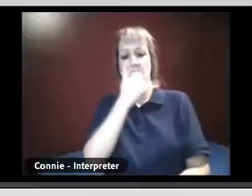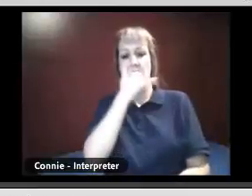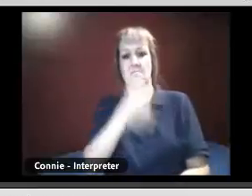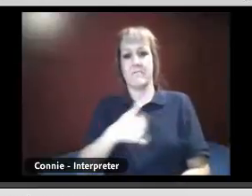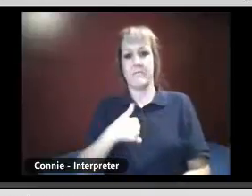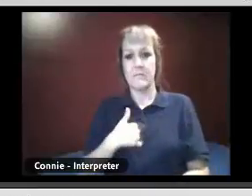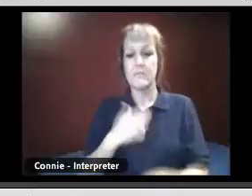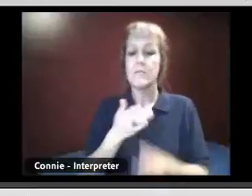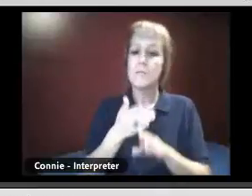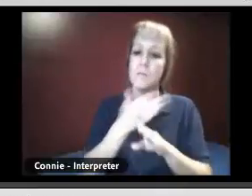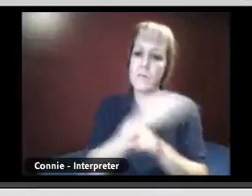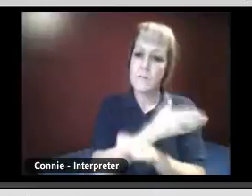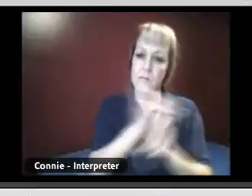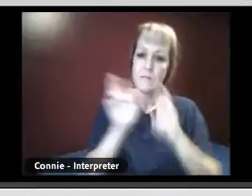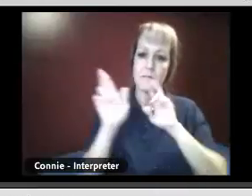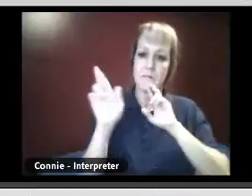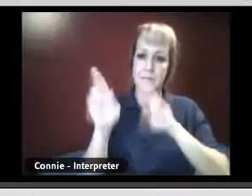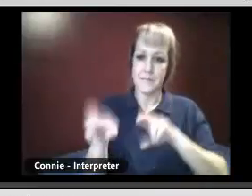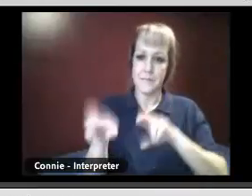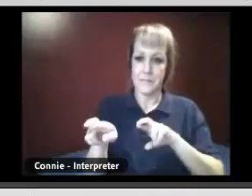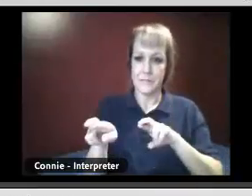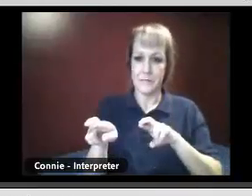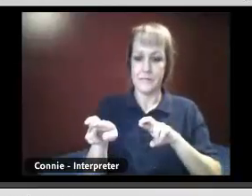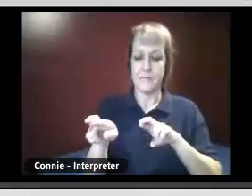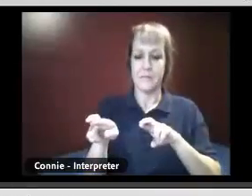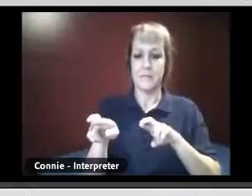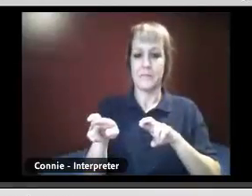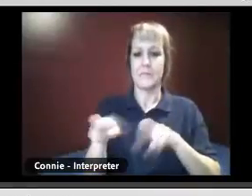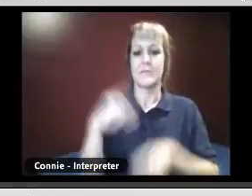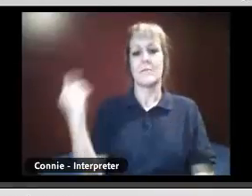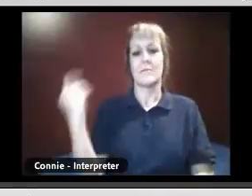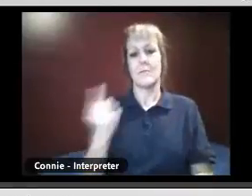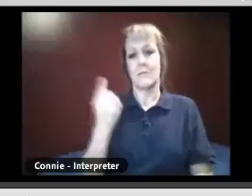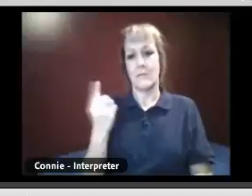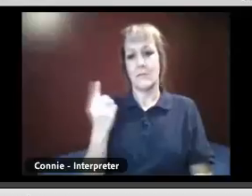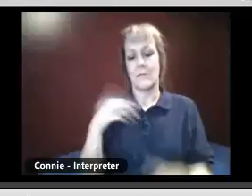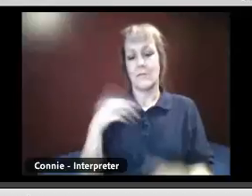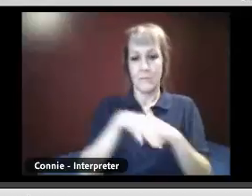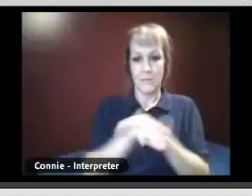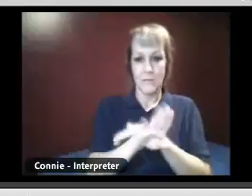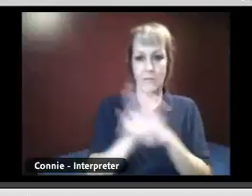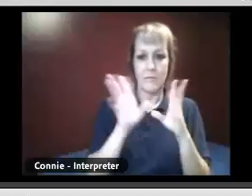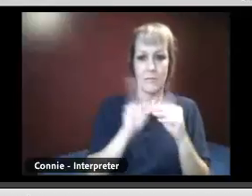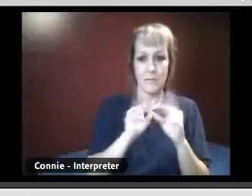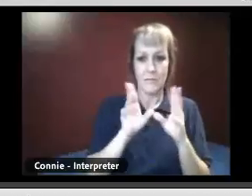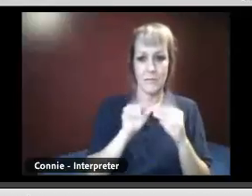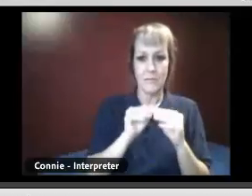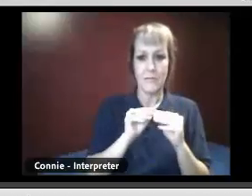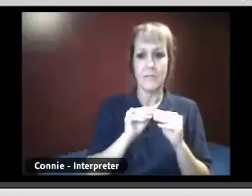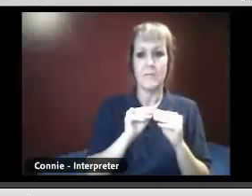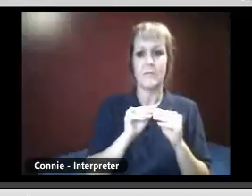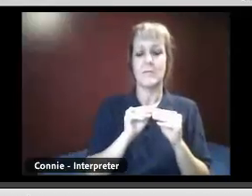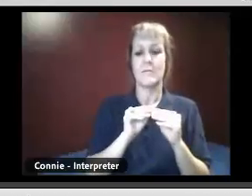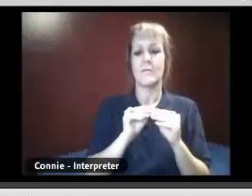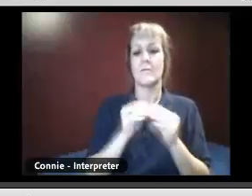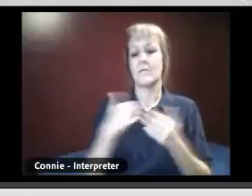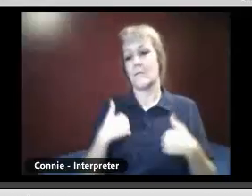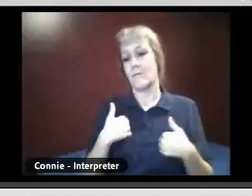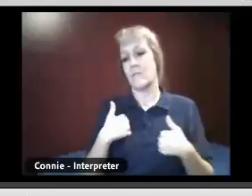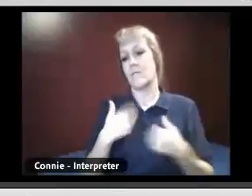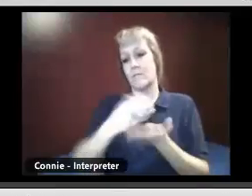you respond, then always go into a meeting or have handy a bottle of water, whatever it is